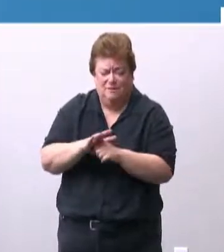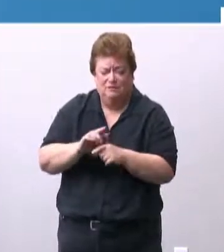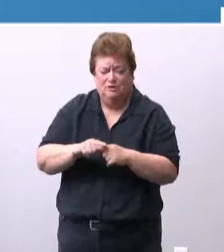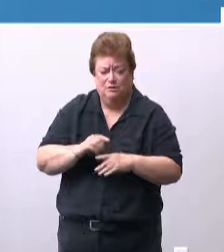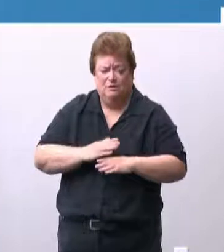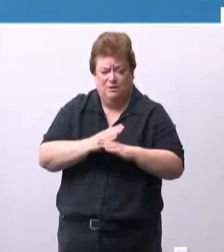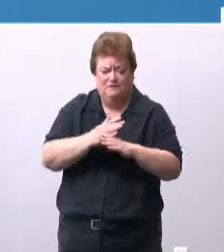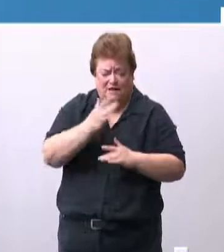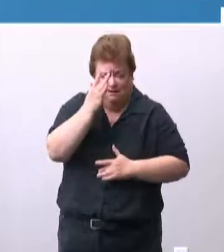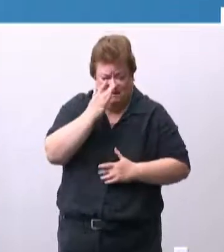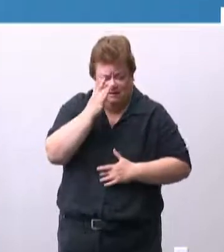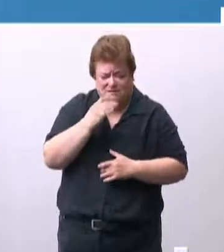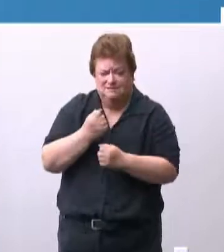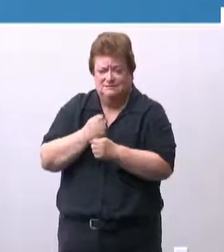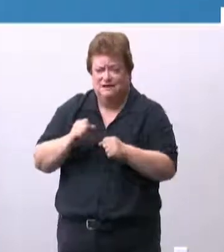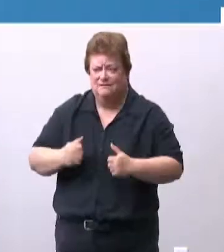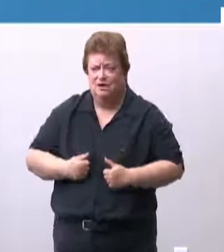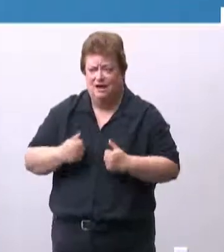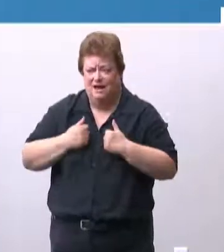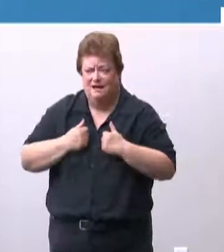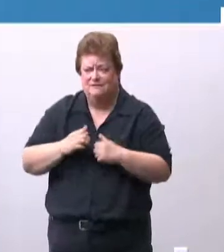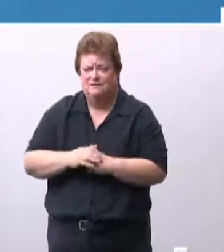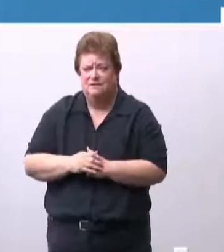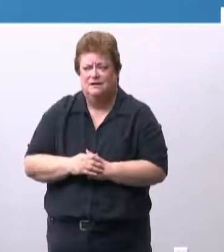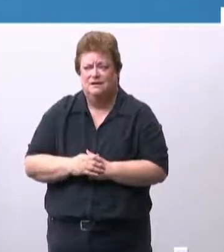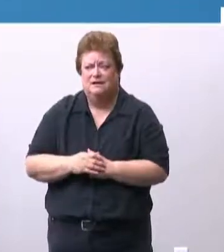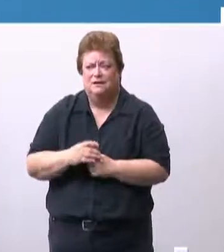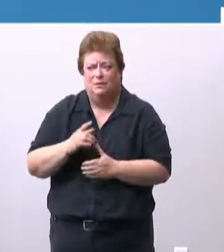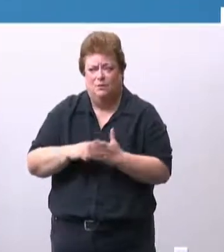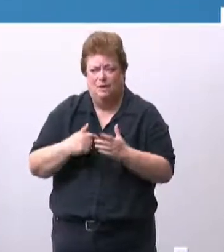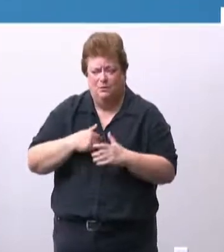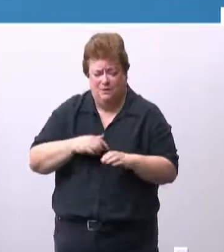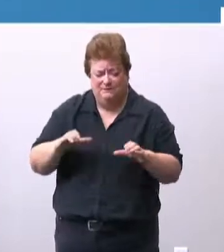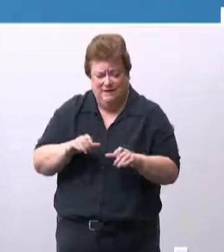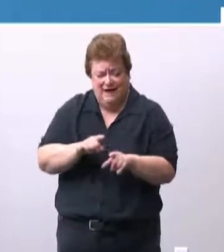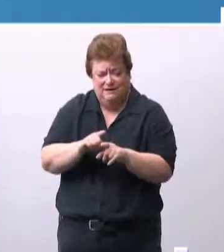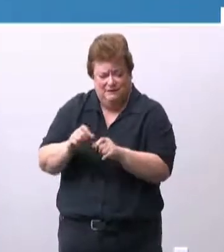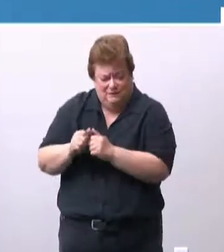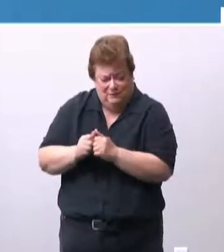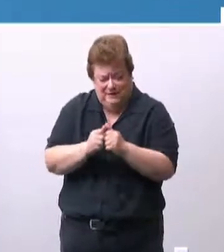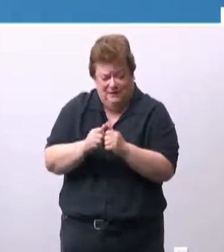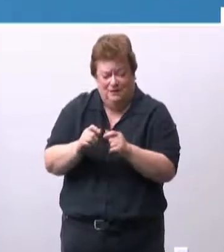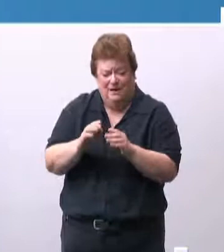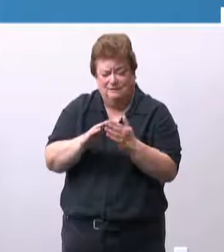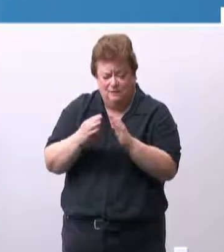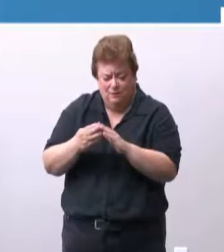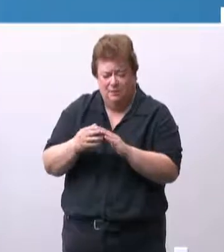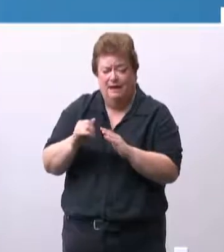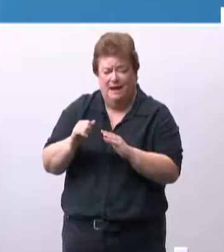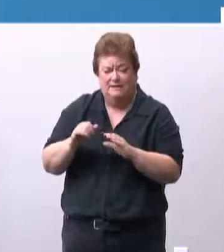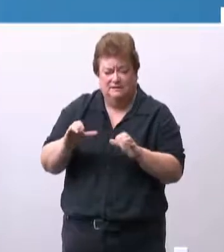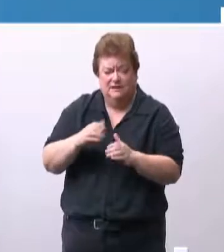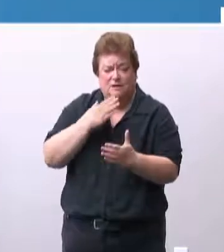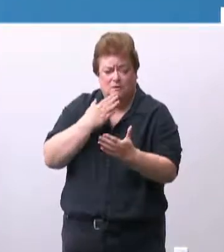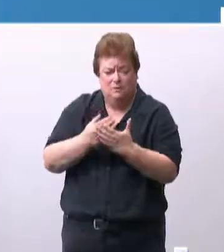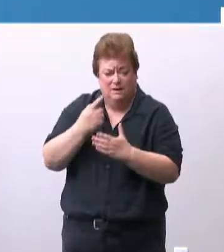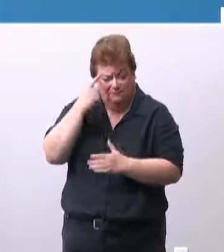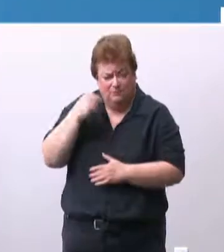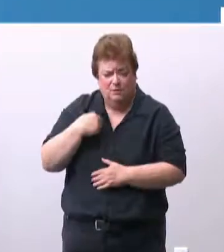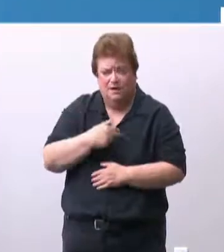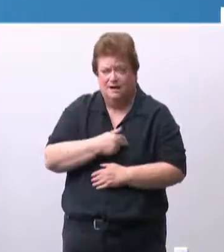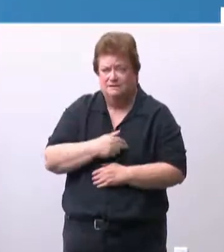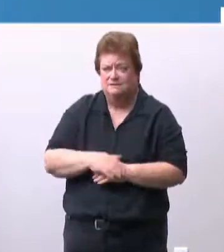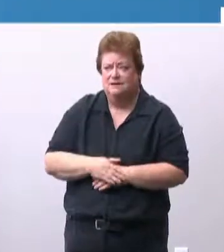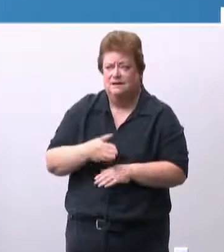lives. This strategy, along with the actions we've taken together as a community, has served us well. The improvements in